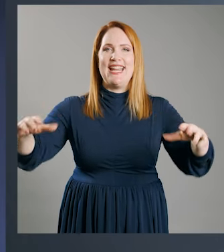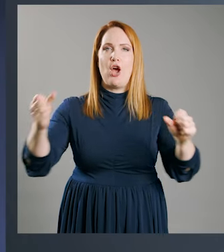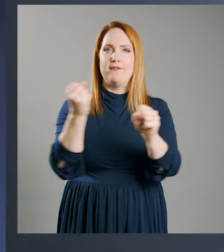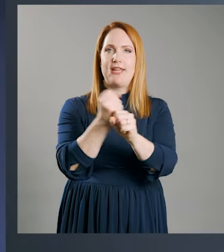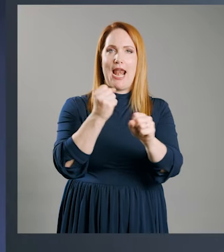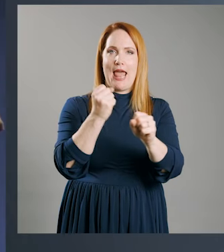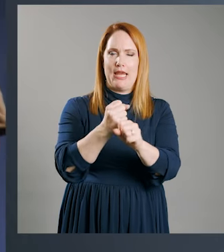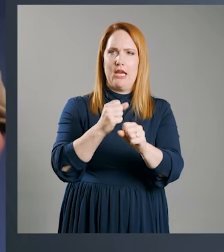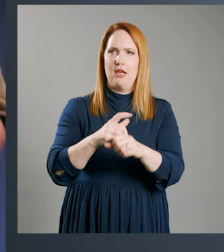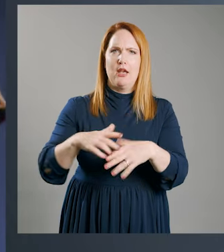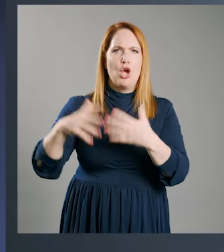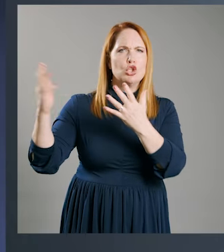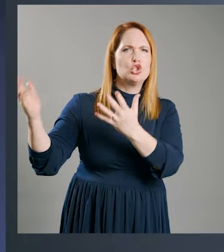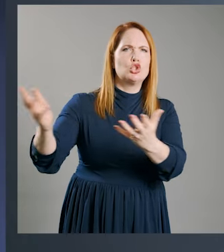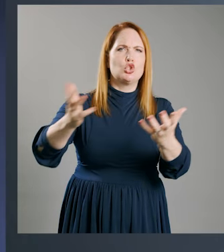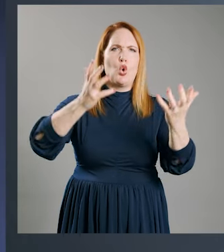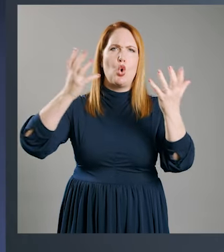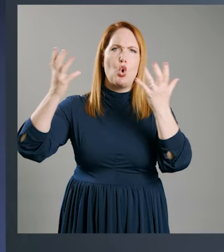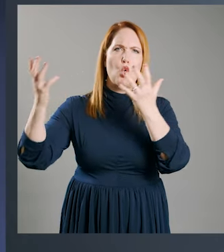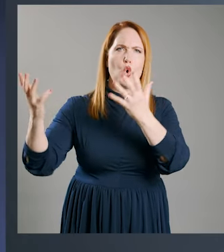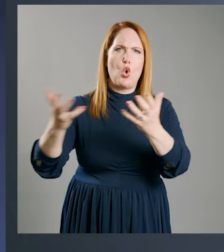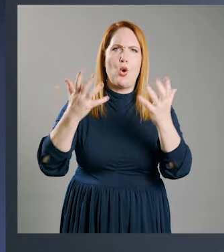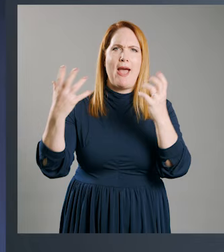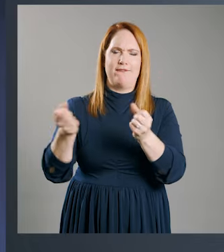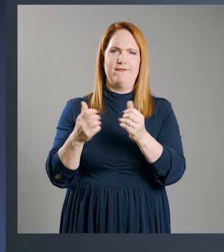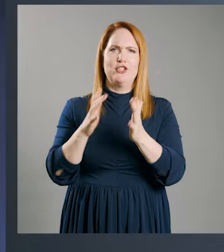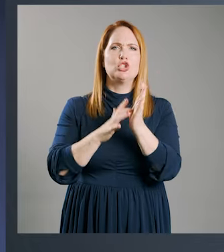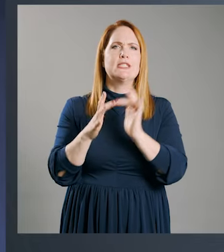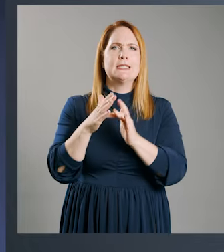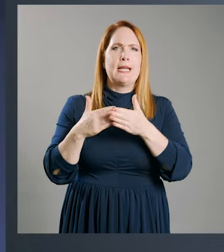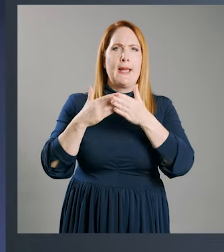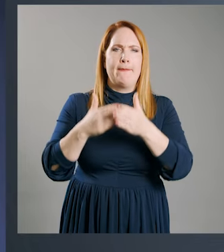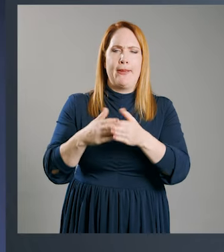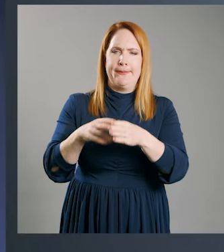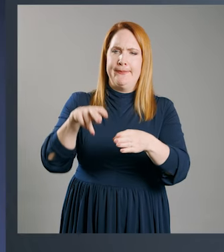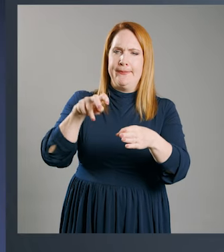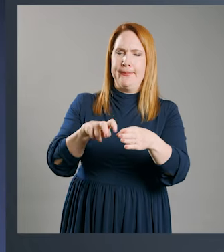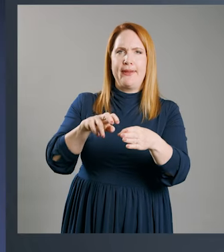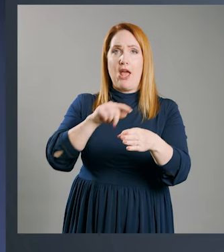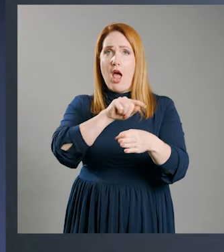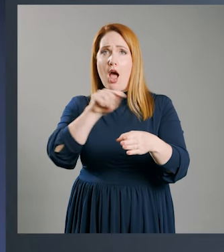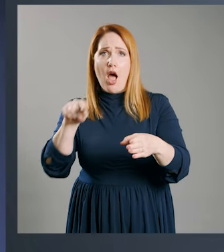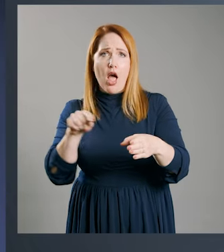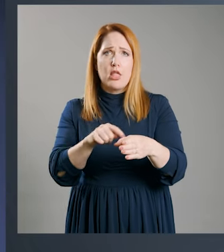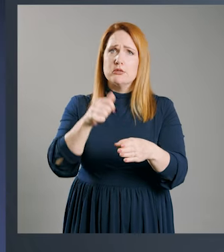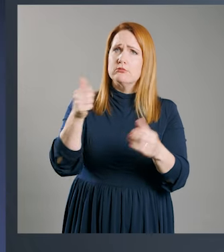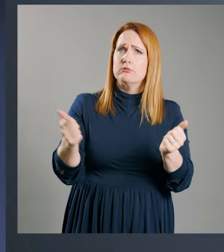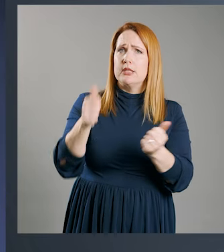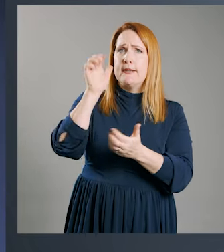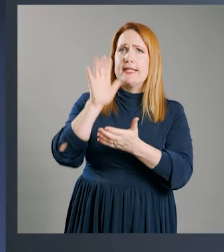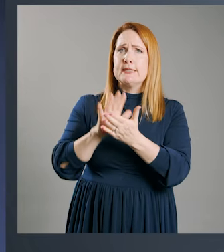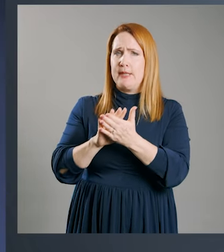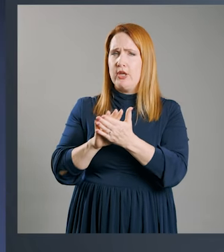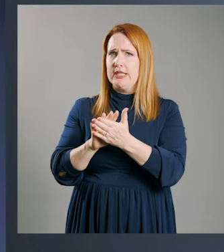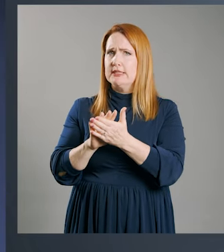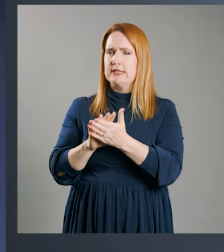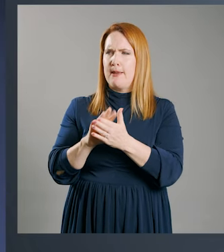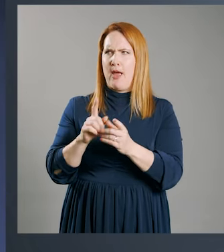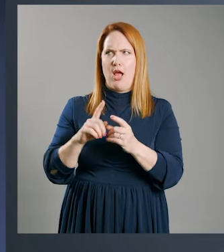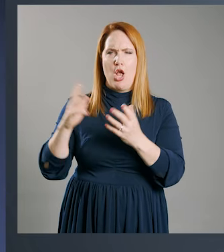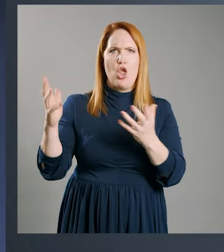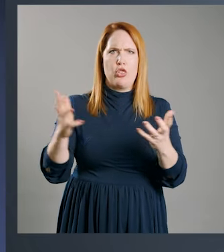was a huge storm, and the Sea of Galilee was known for unexpected storms coming up. But these guys were all experienced fishermen, so this